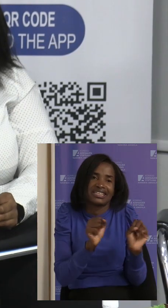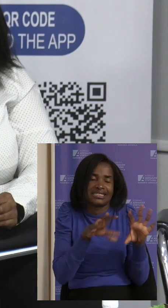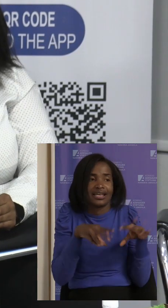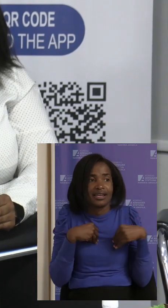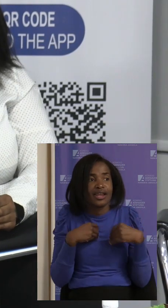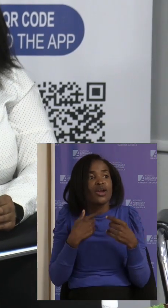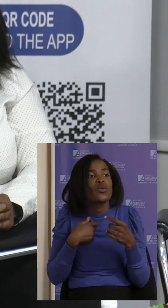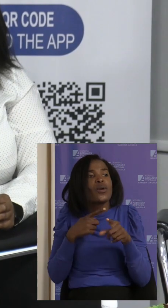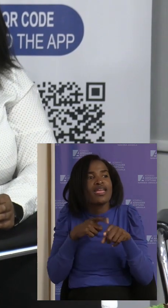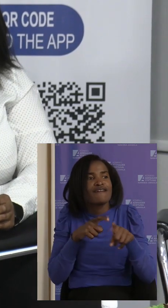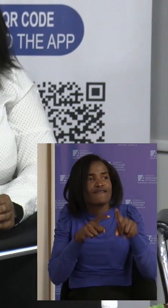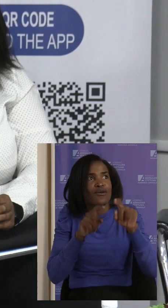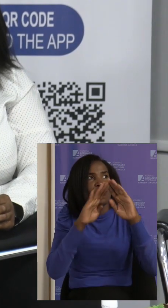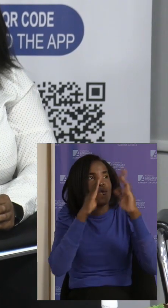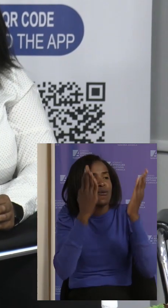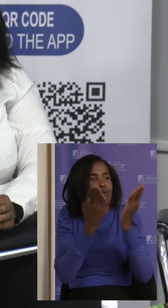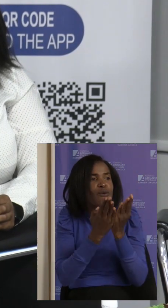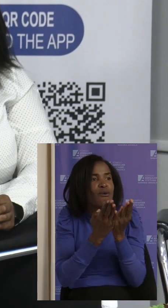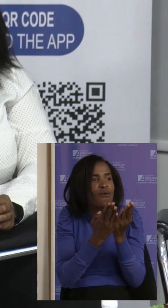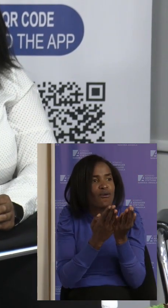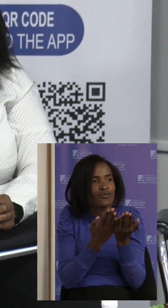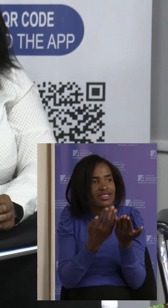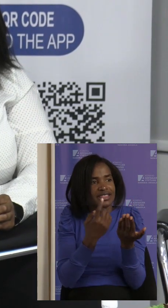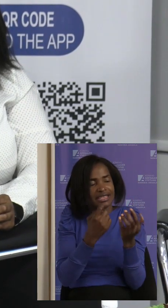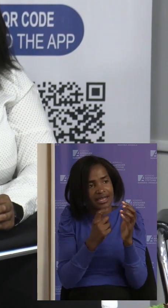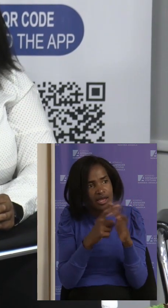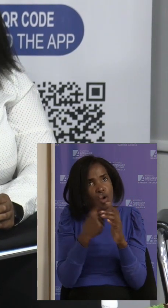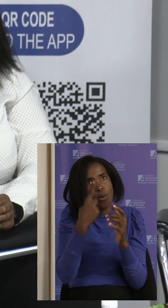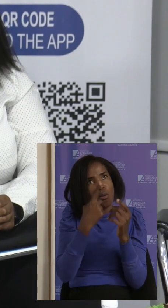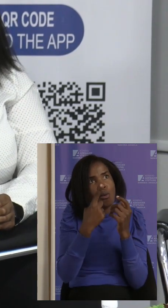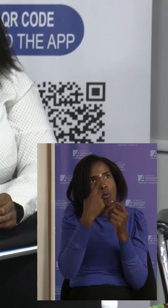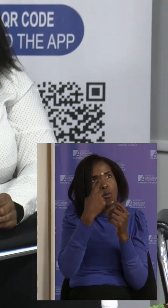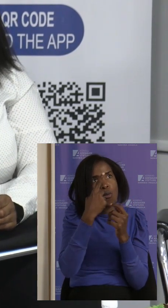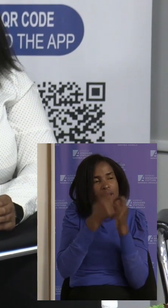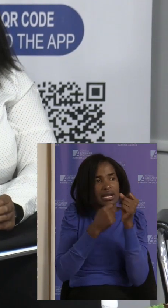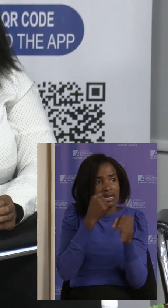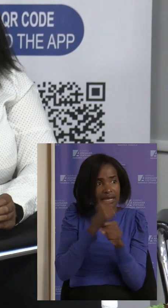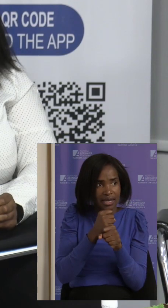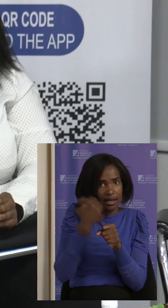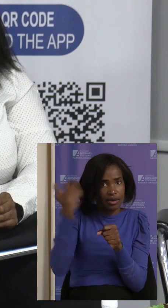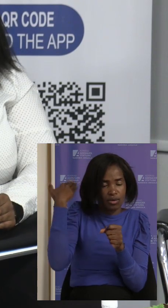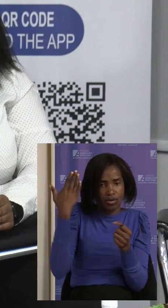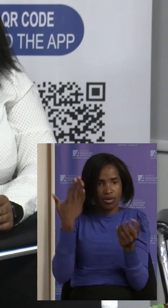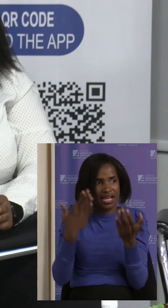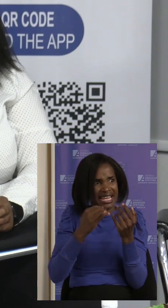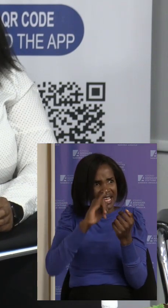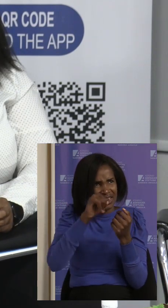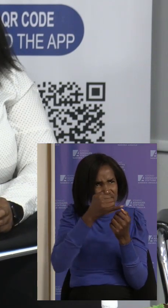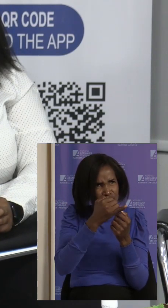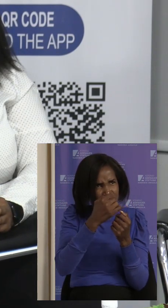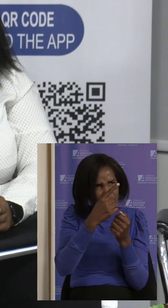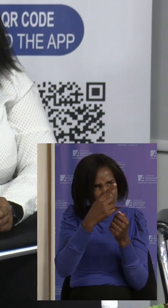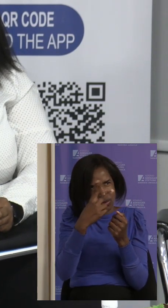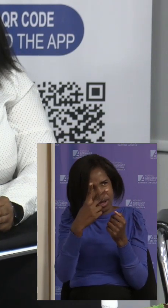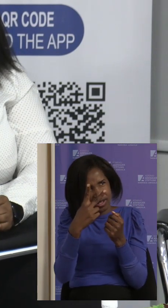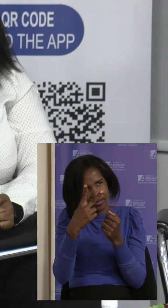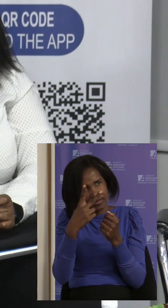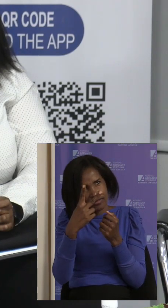followed the trend of the weak results already a year ago. This is January the 12th